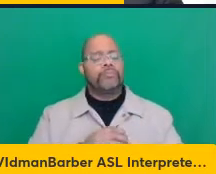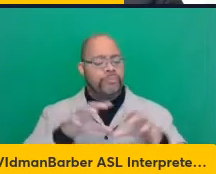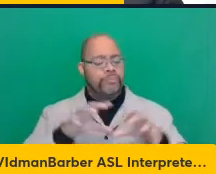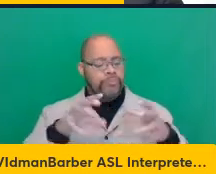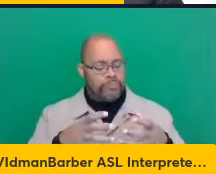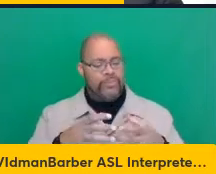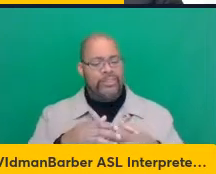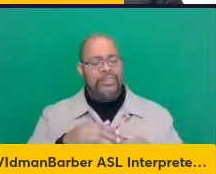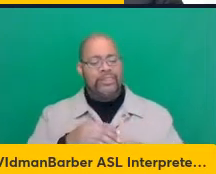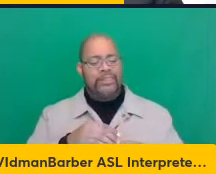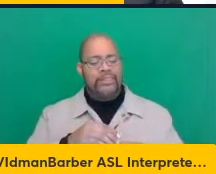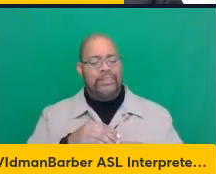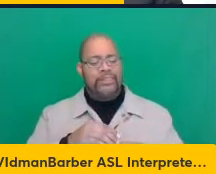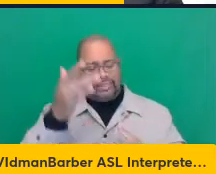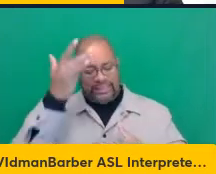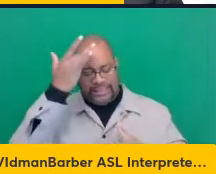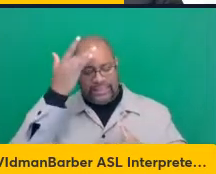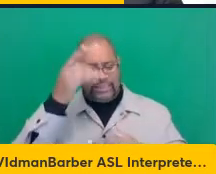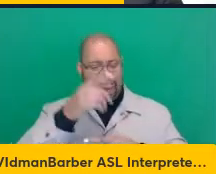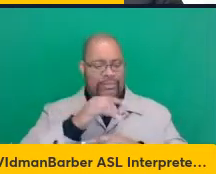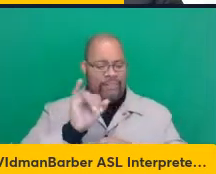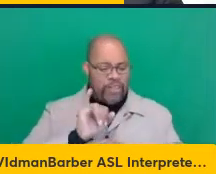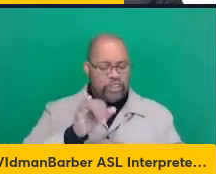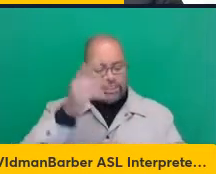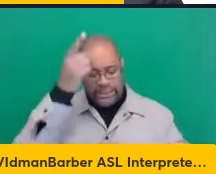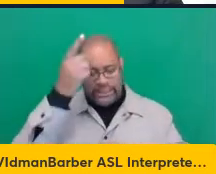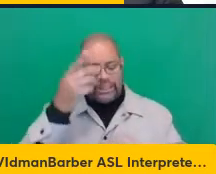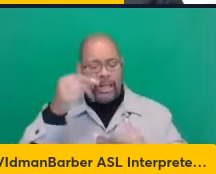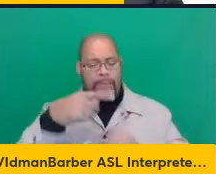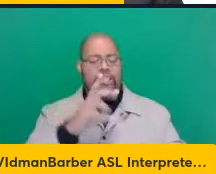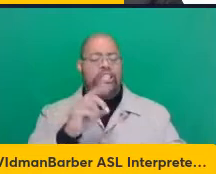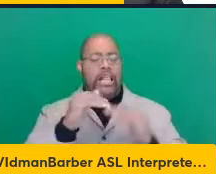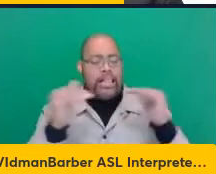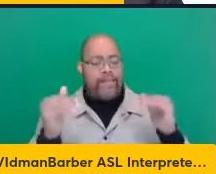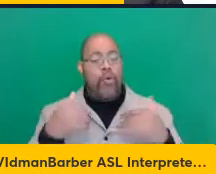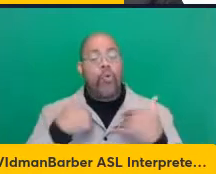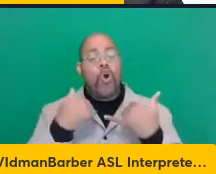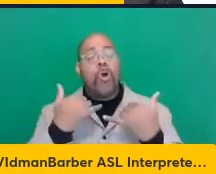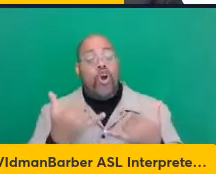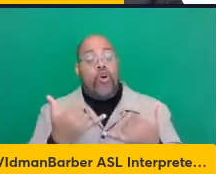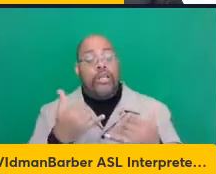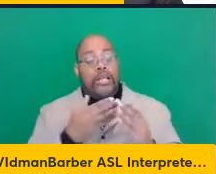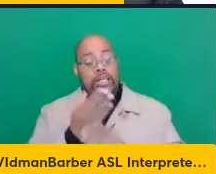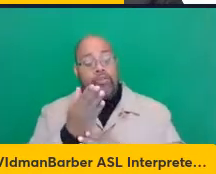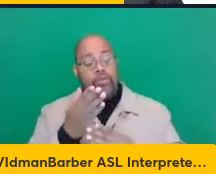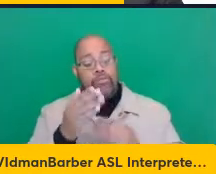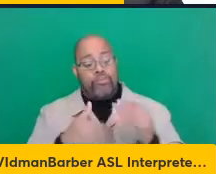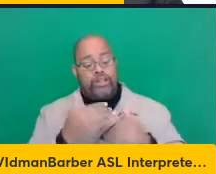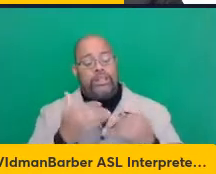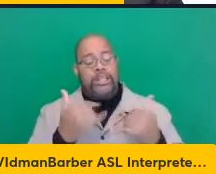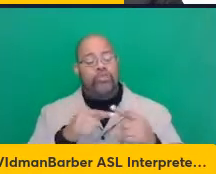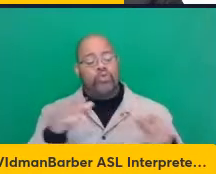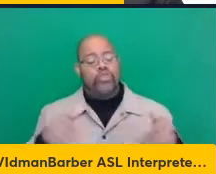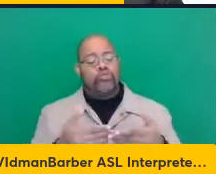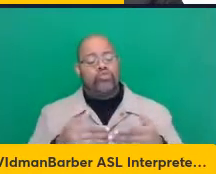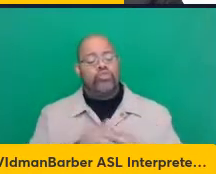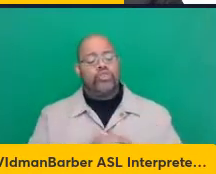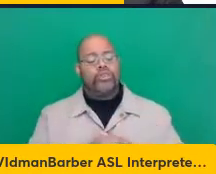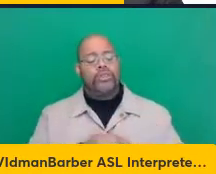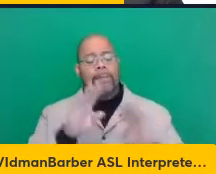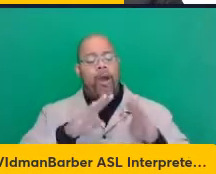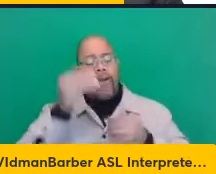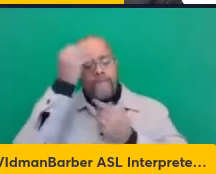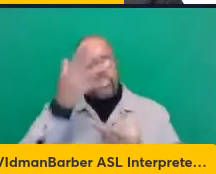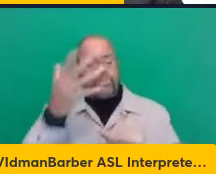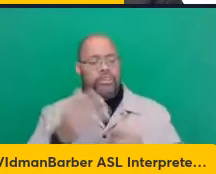diseases at the master's and the PhD level. We're currently going through the process to introduce a bioinformatics MSc,